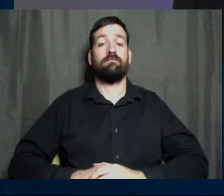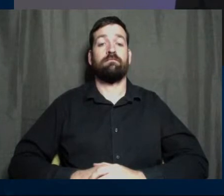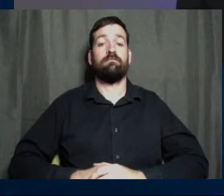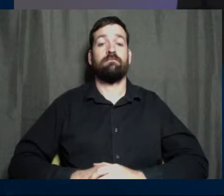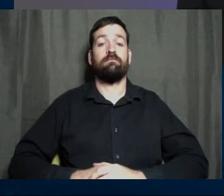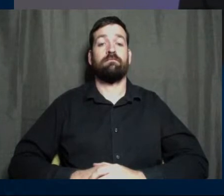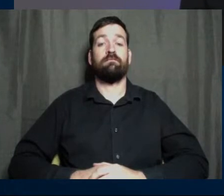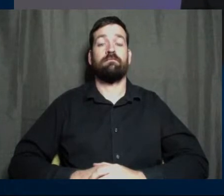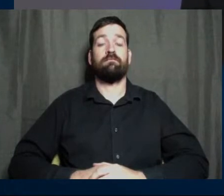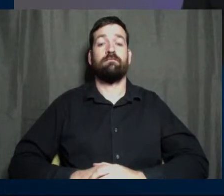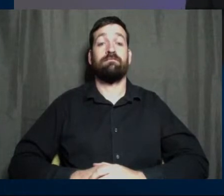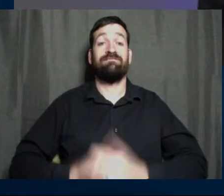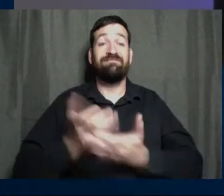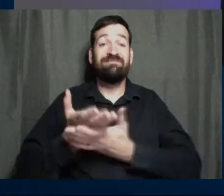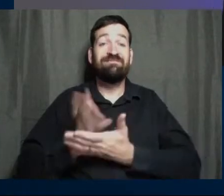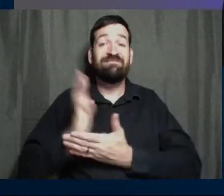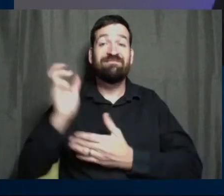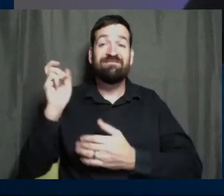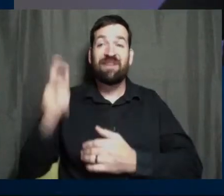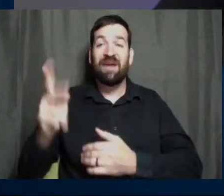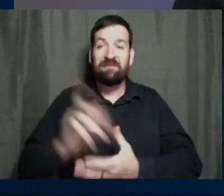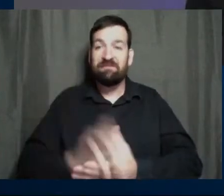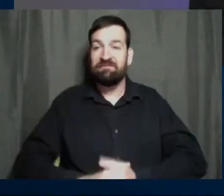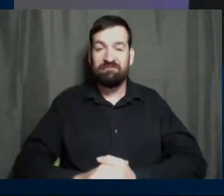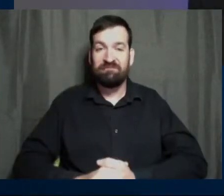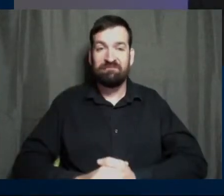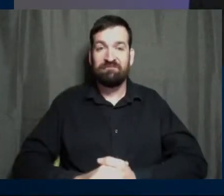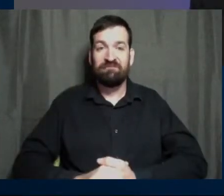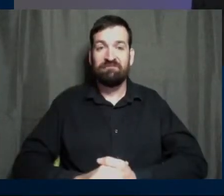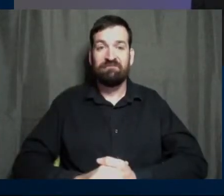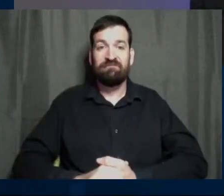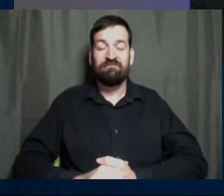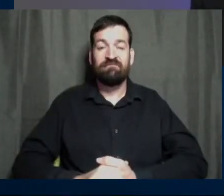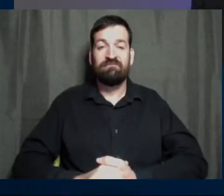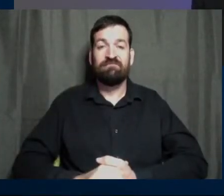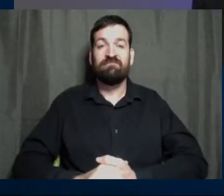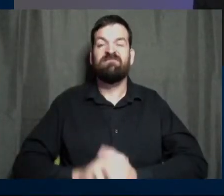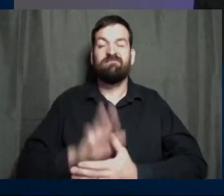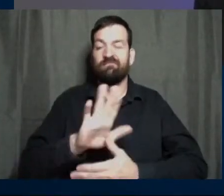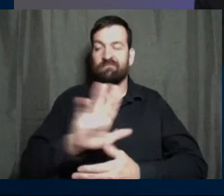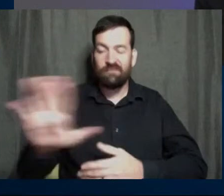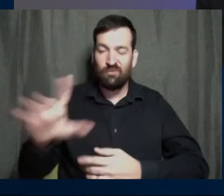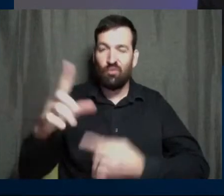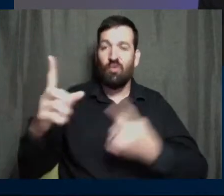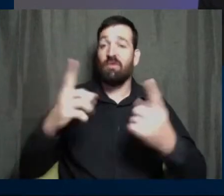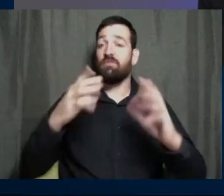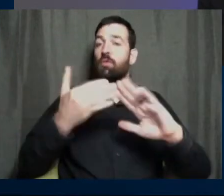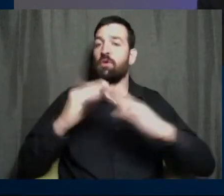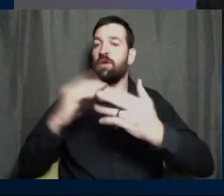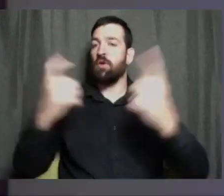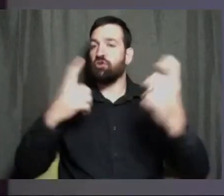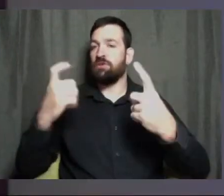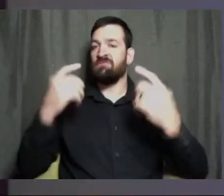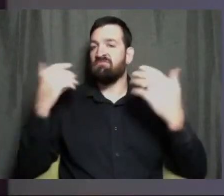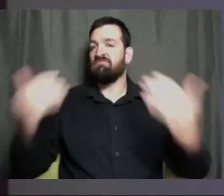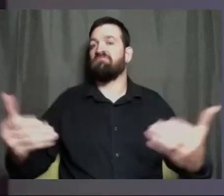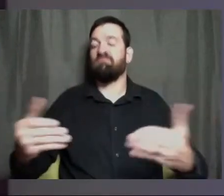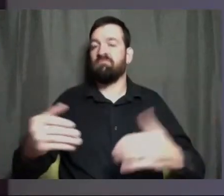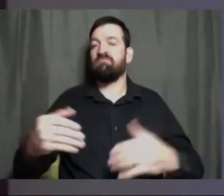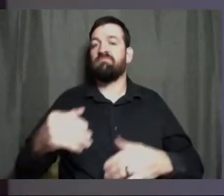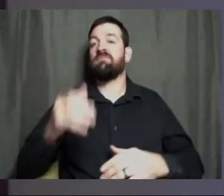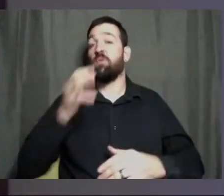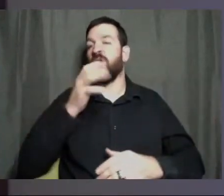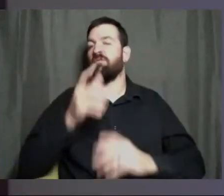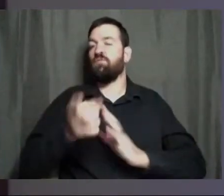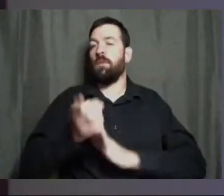All right. Okay, so let's get your questions sent in. We're going to get to our community questions here in just a moment.